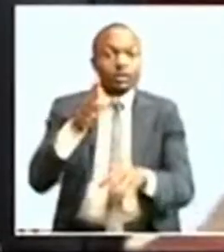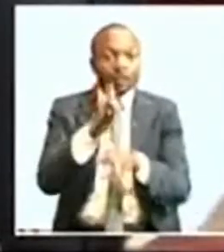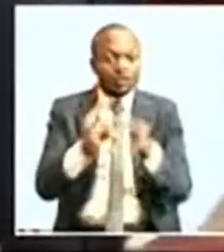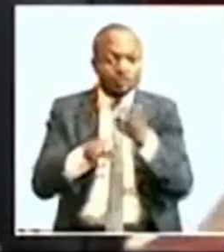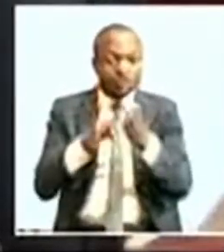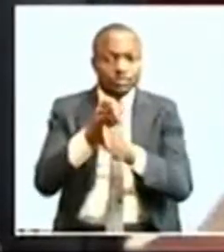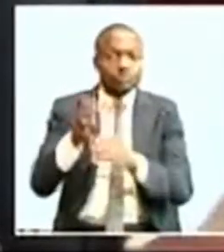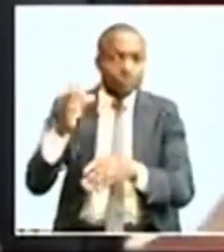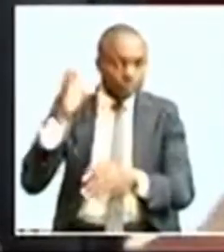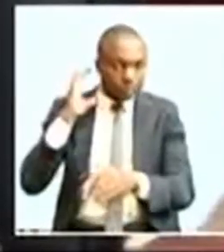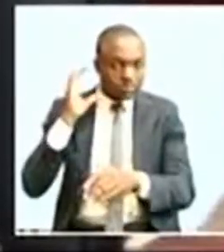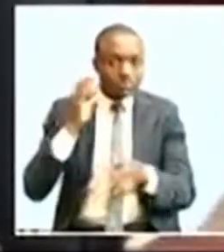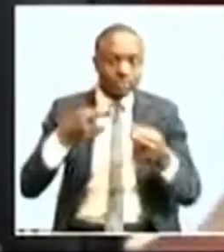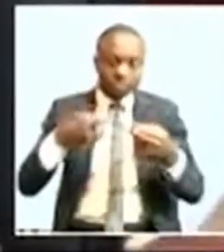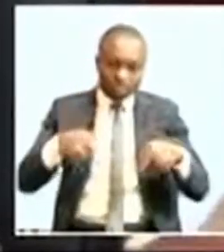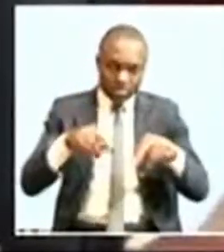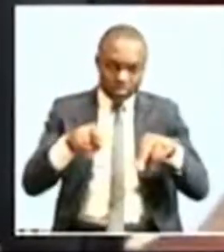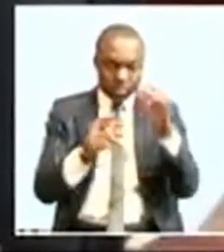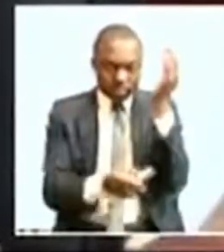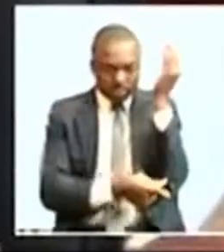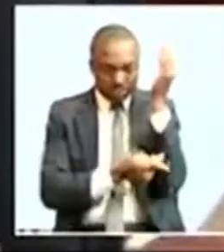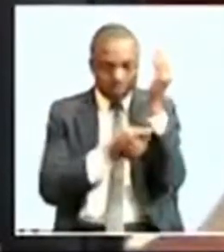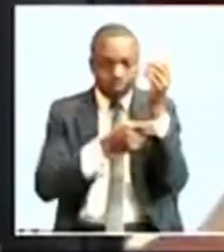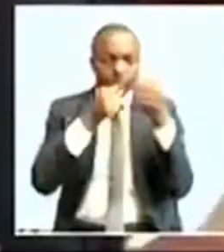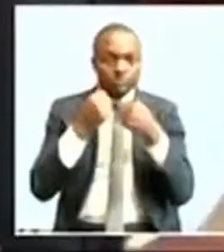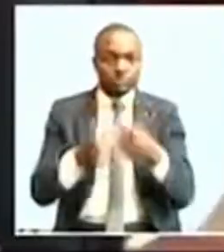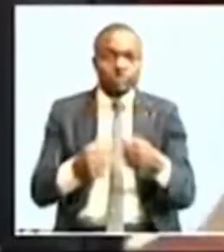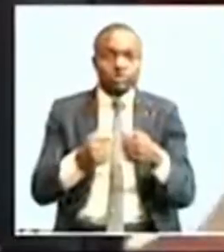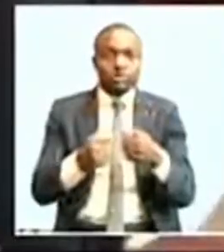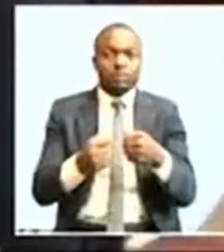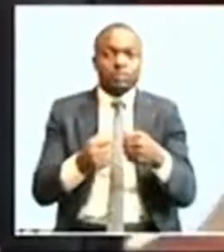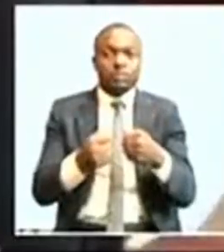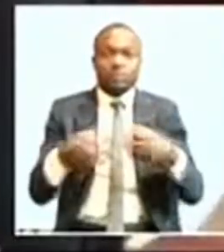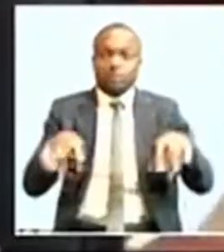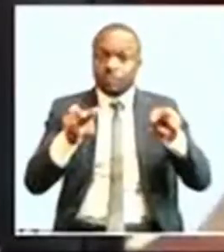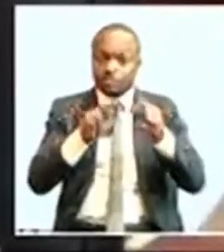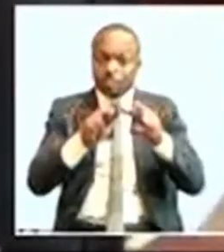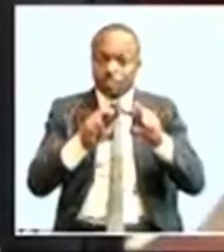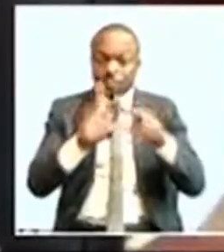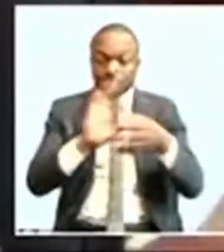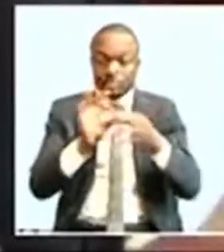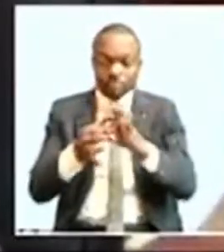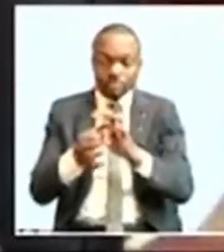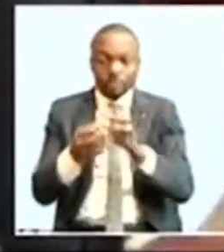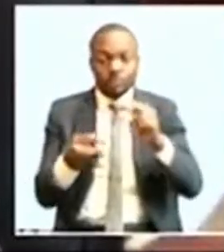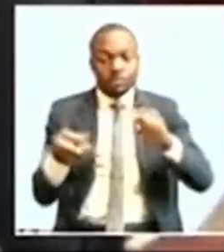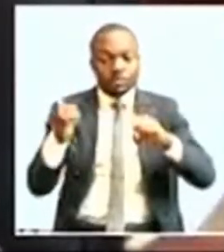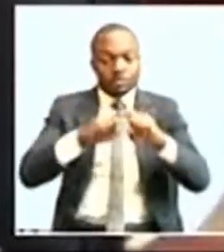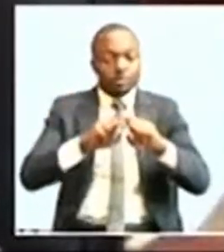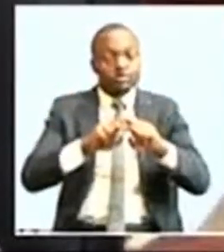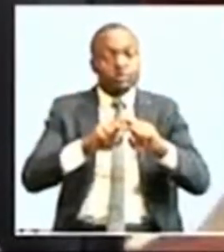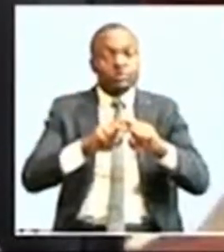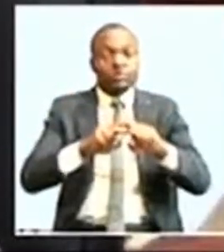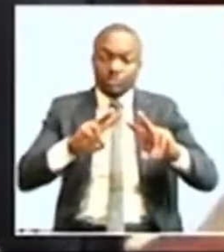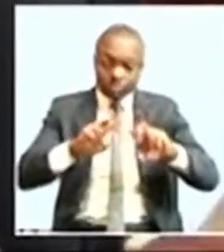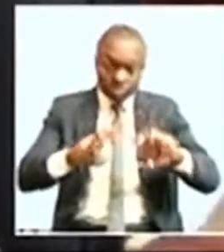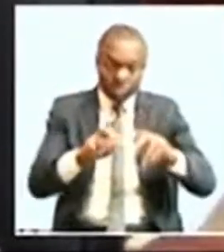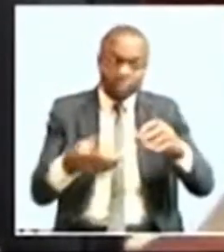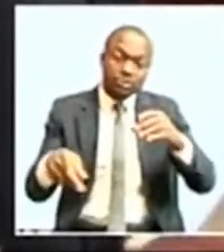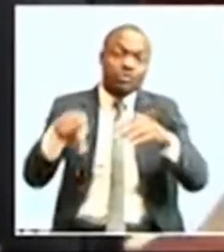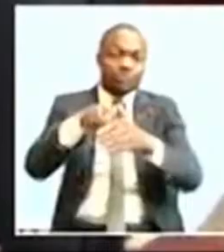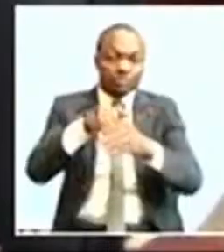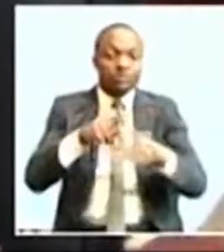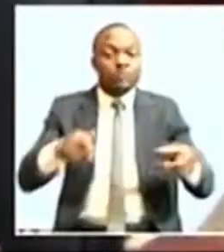in terms of research and development and strengthening value chains within the sector for increased exploitation as well as participation